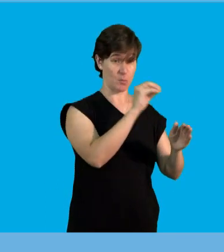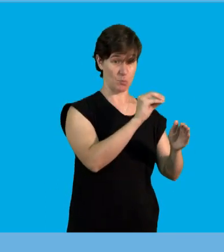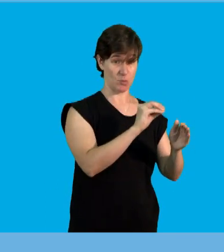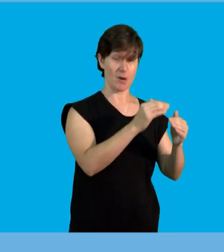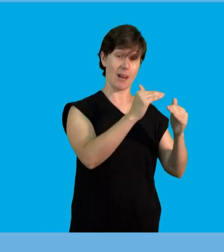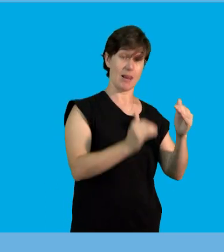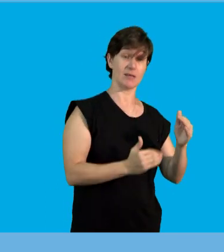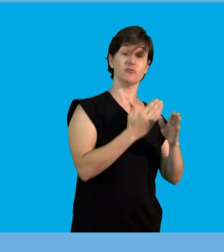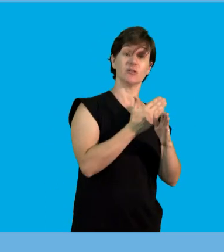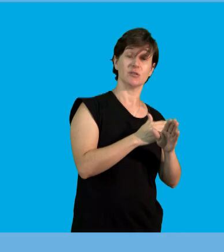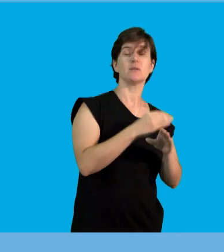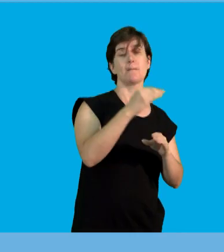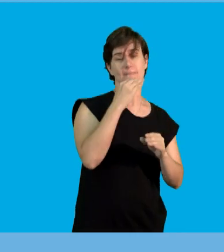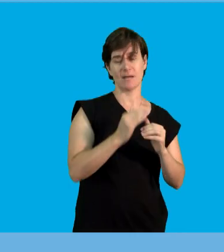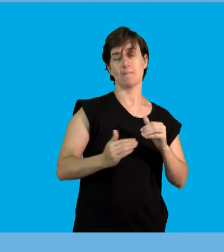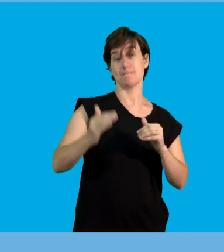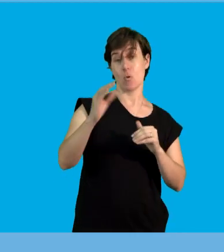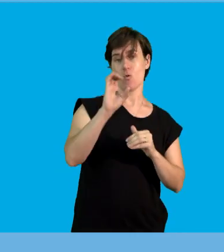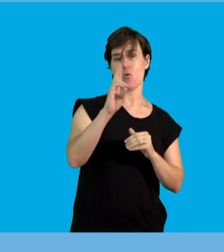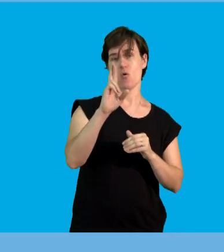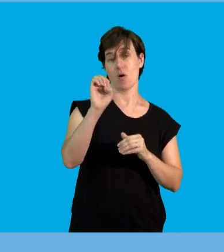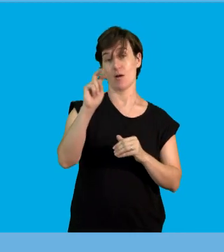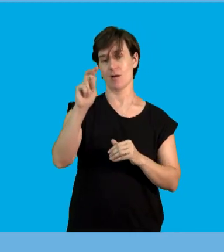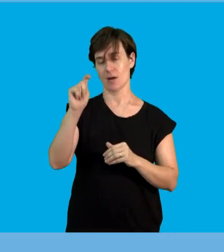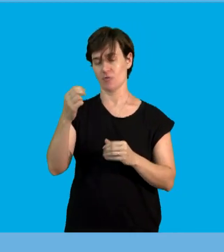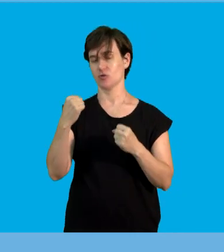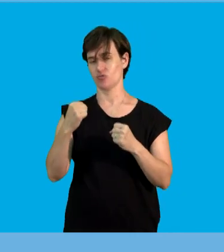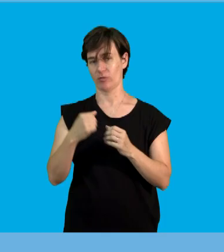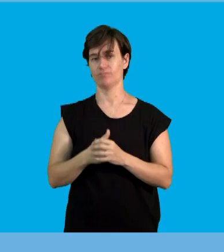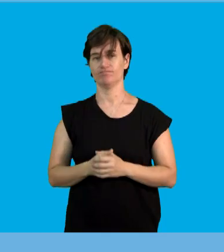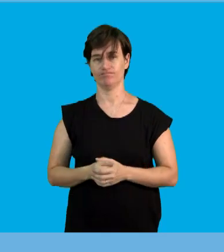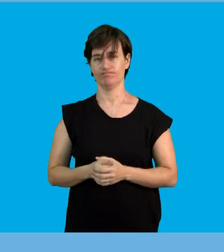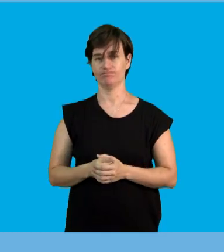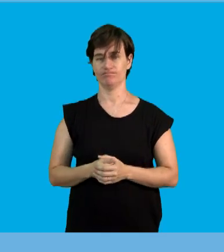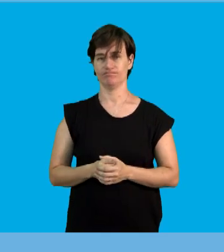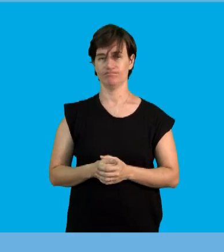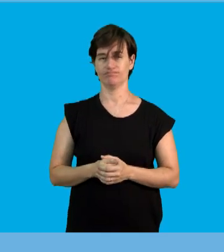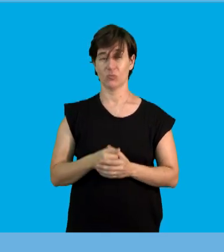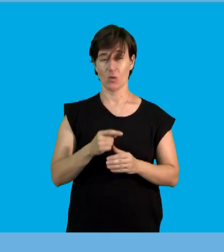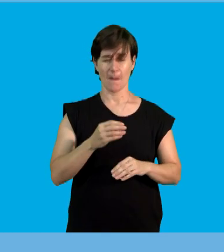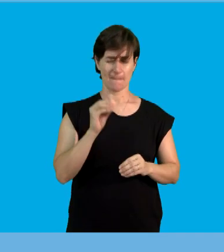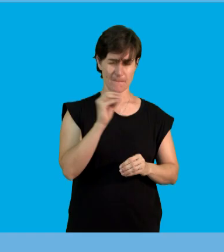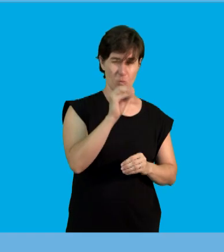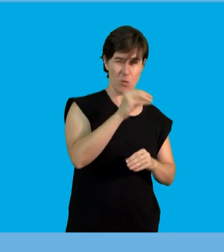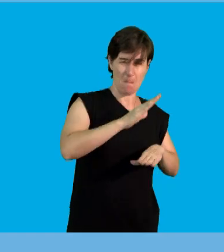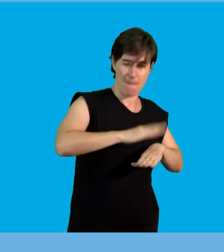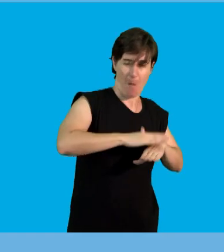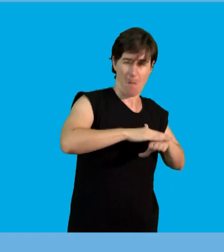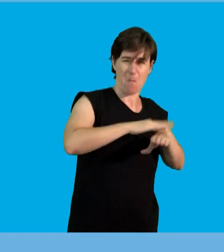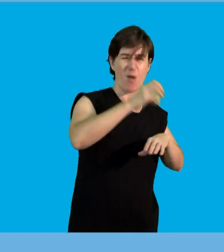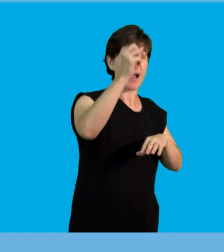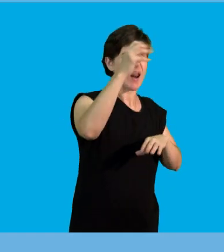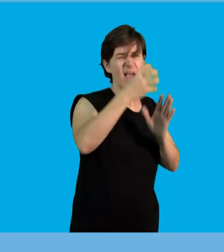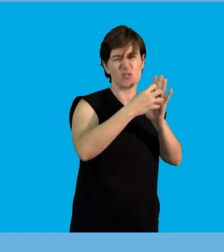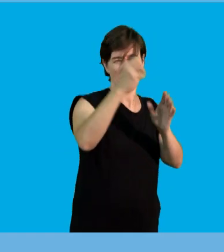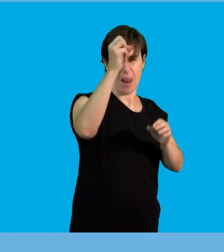More current strength in the circuit. So